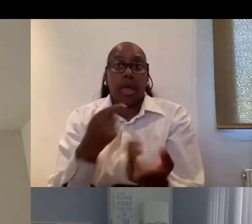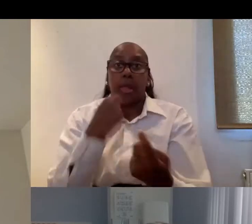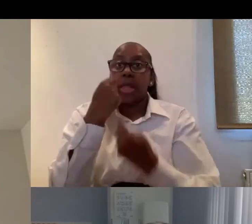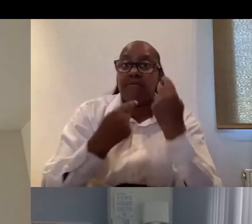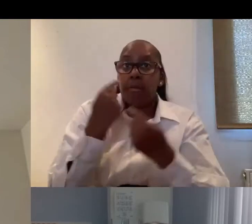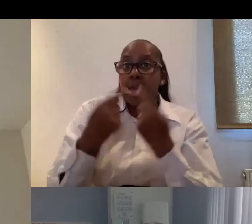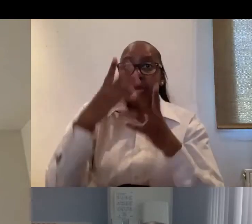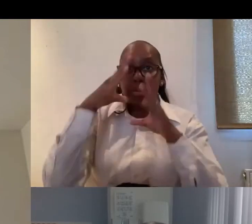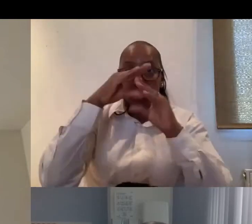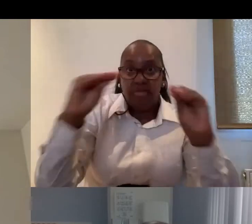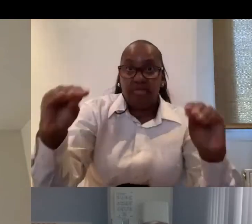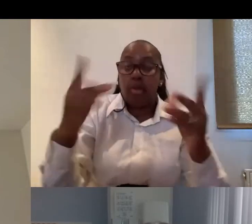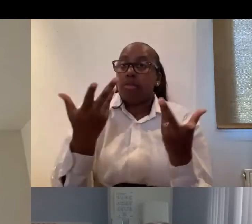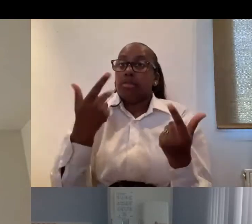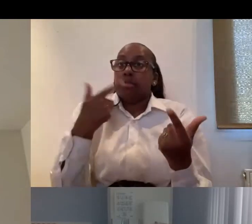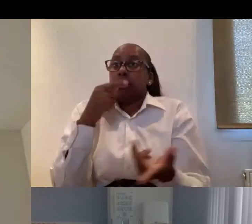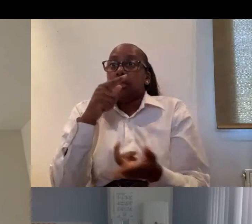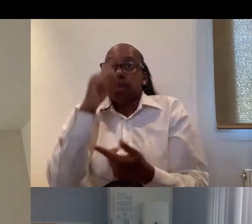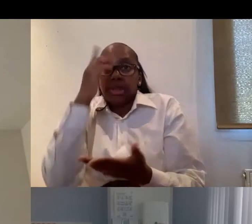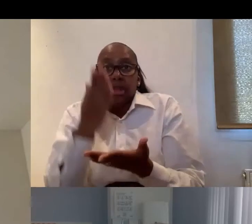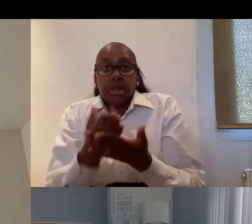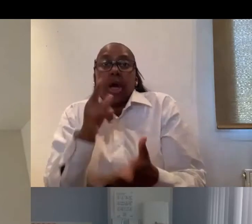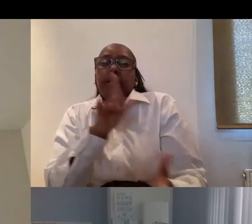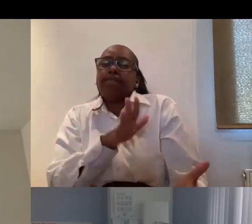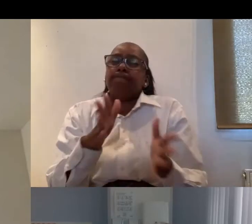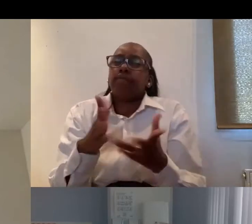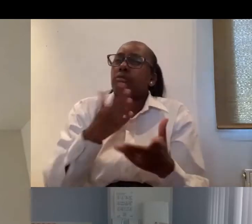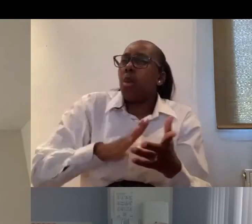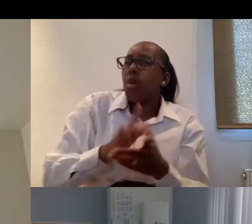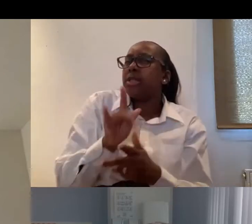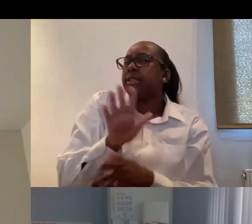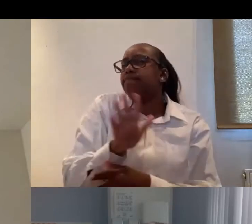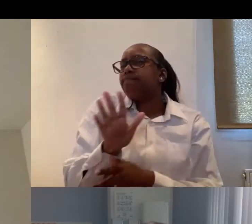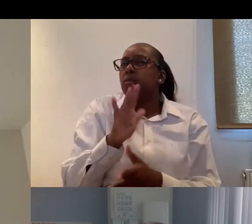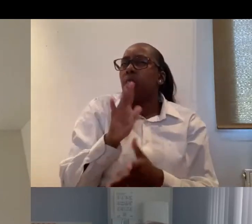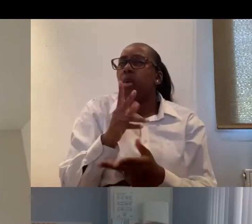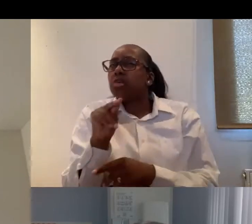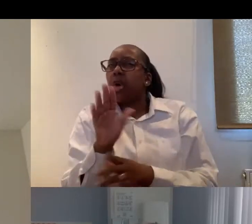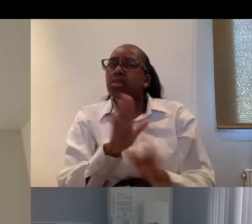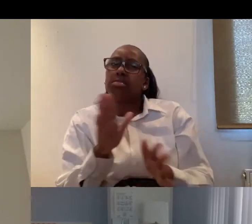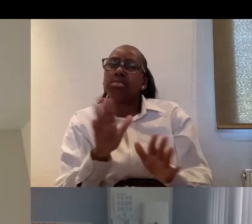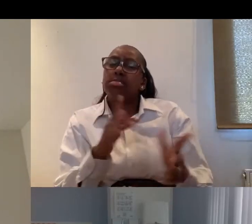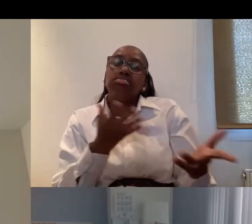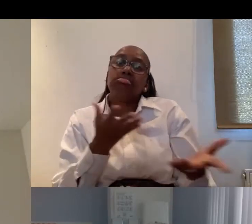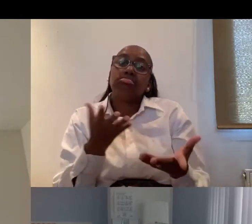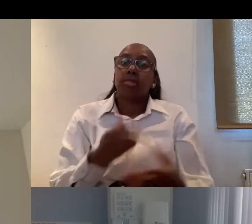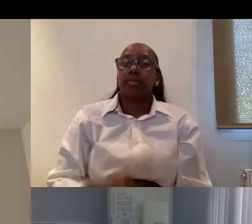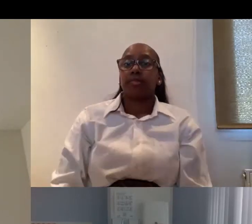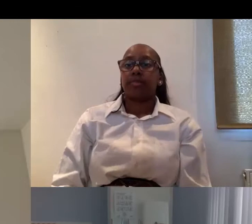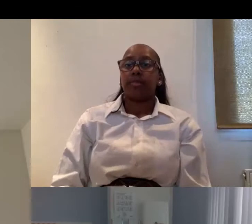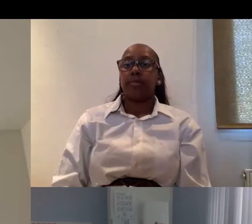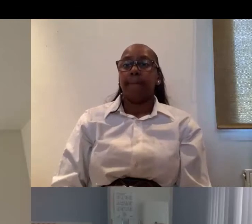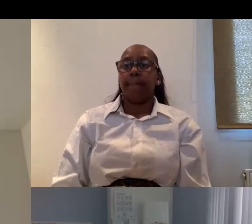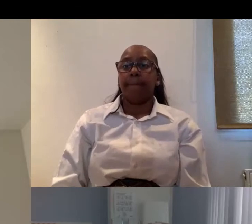that I have with you to allow you all to make your own informed decisions about whether to have the vaccine or not. I